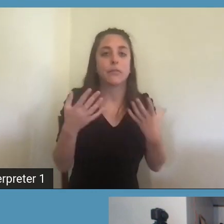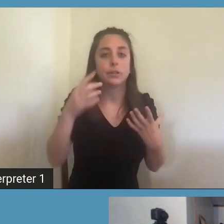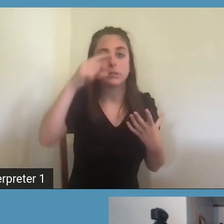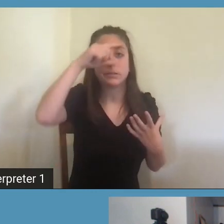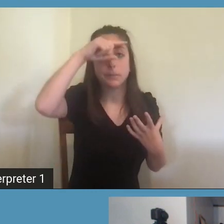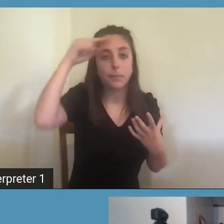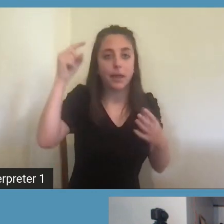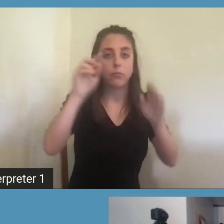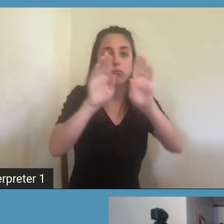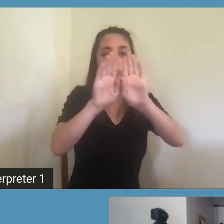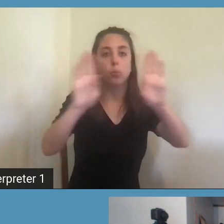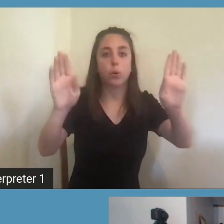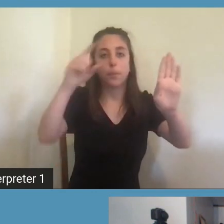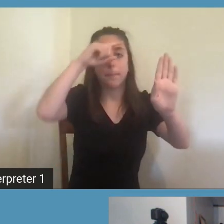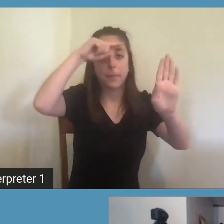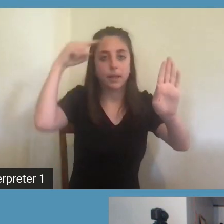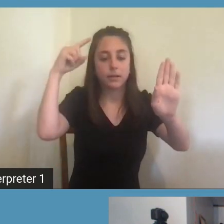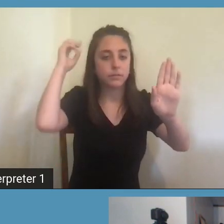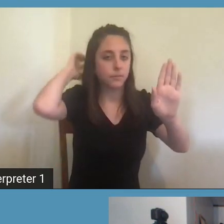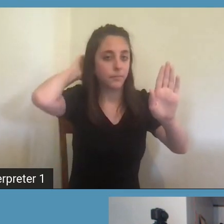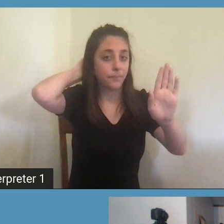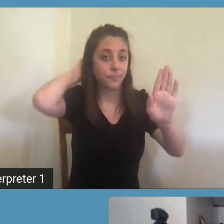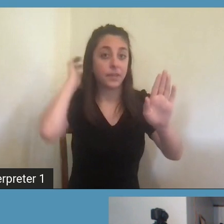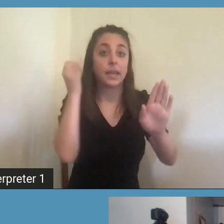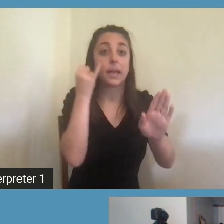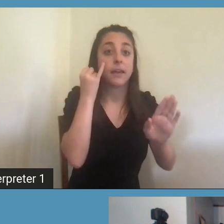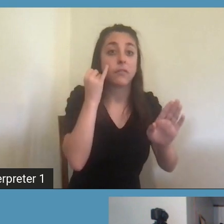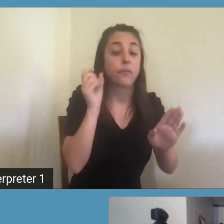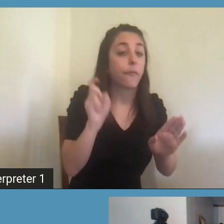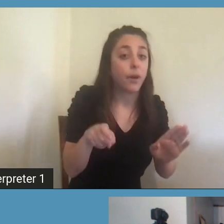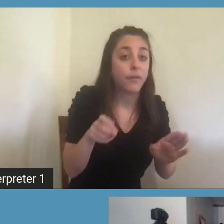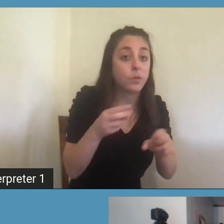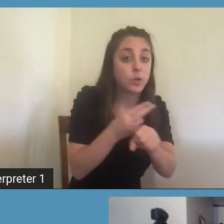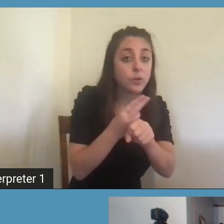you have to do that, that's an option.